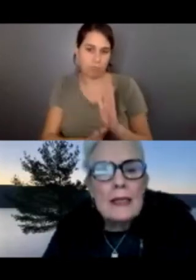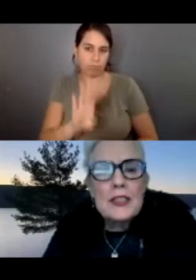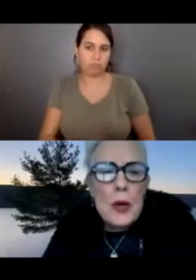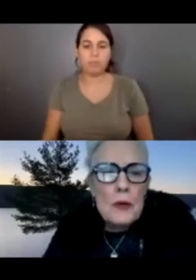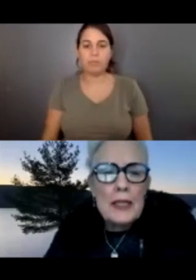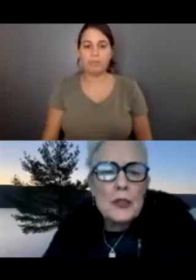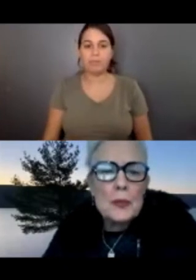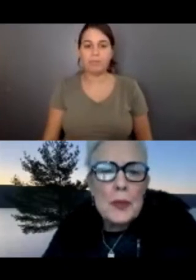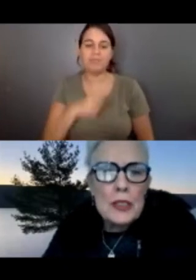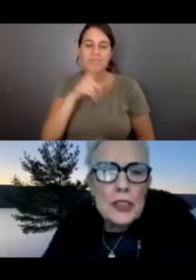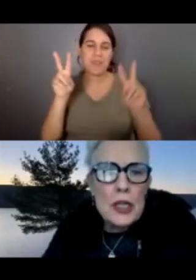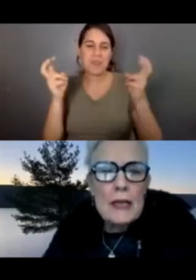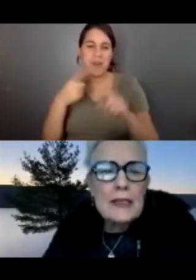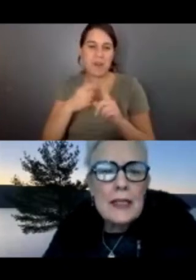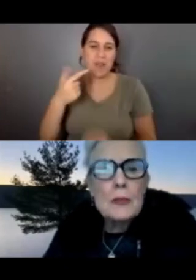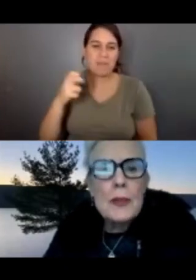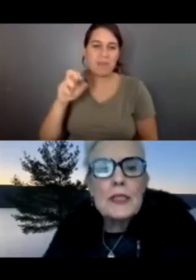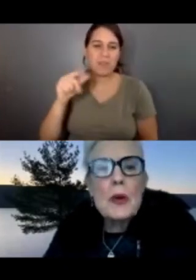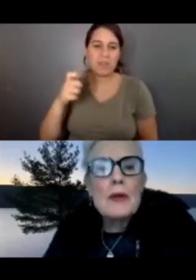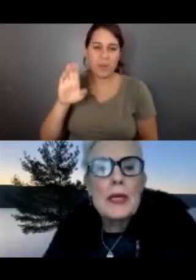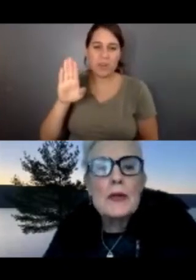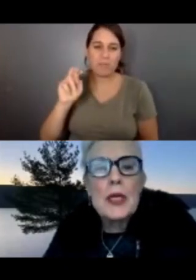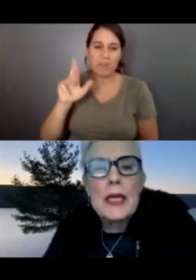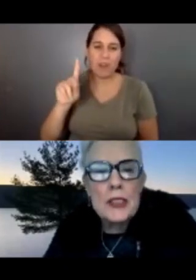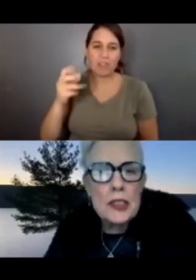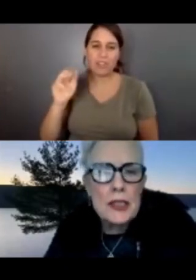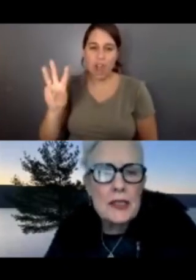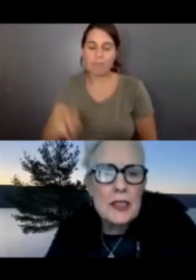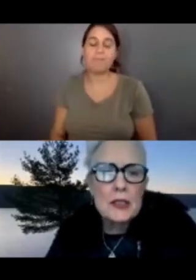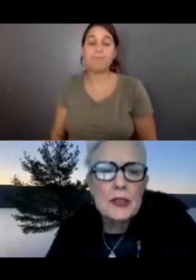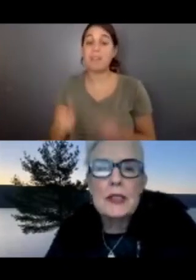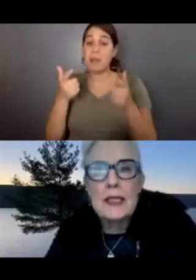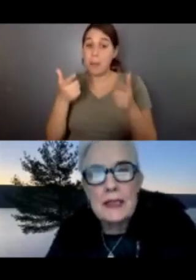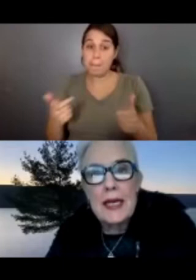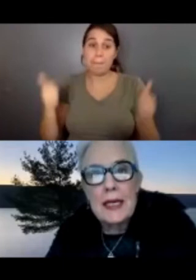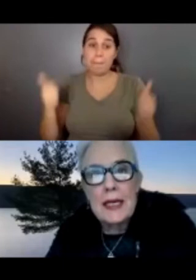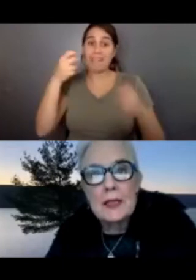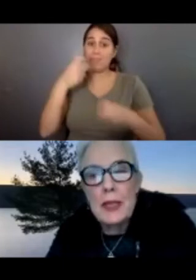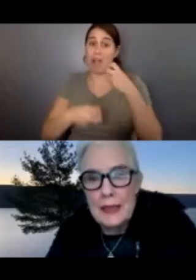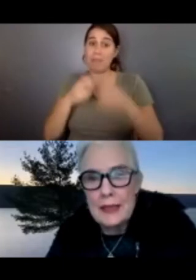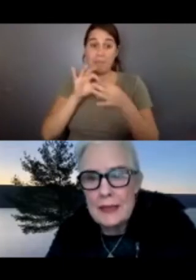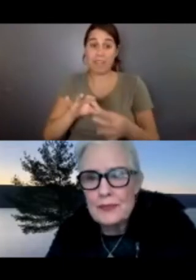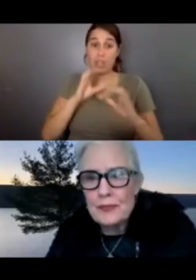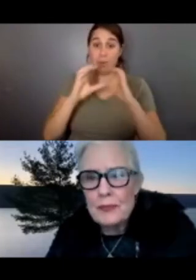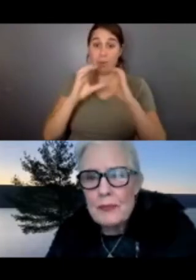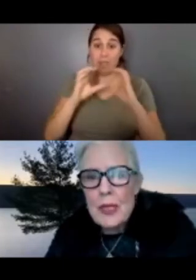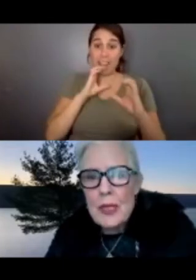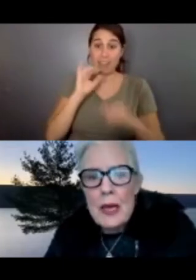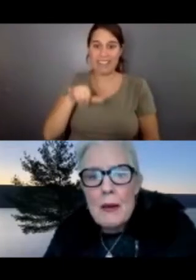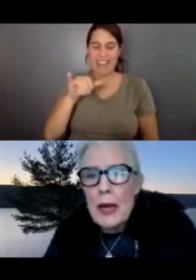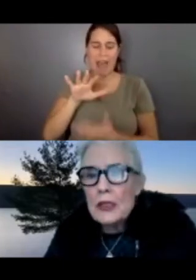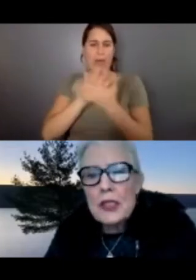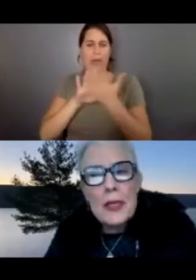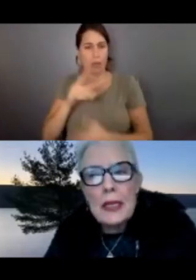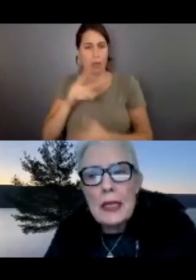this quote by George Bernard Shaw: "The single biggest problem in communication is the illusion that it's taken place." But